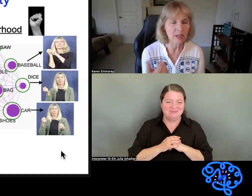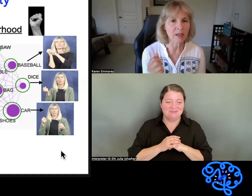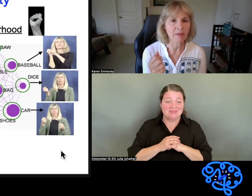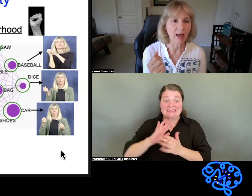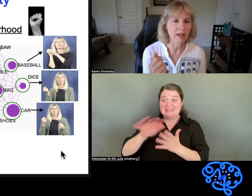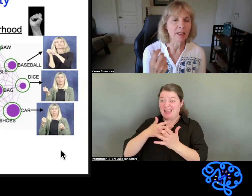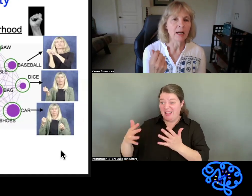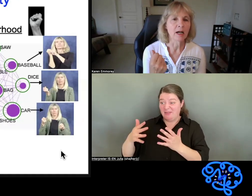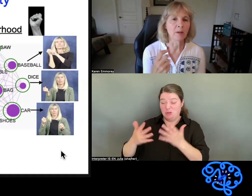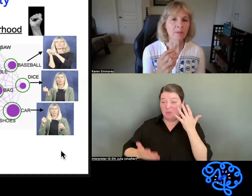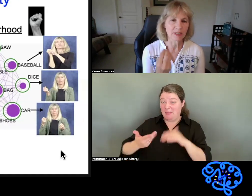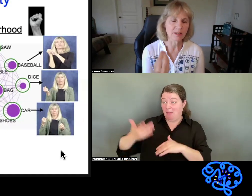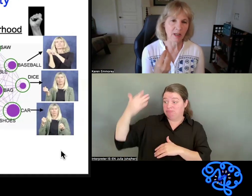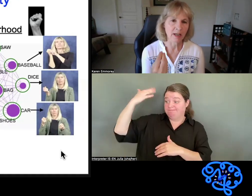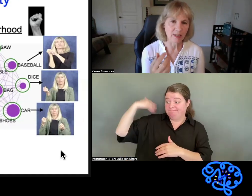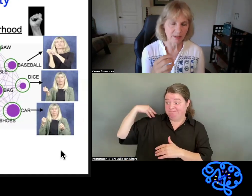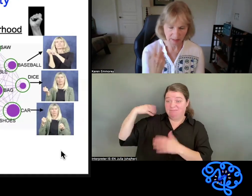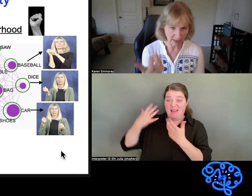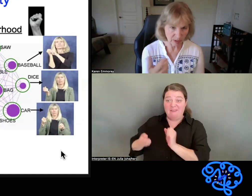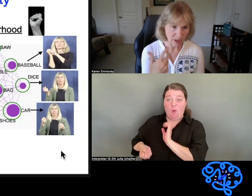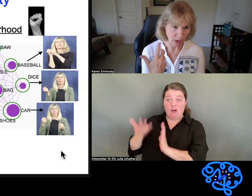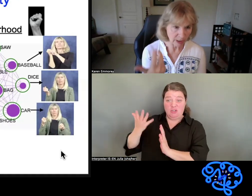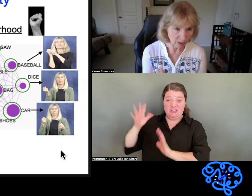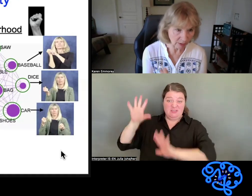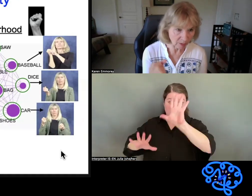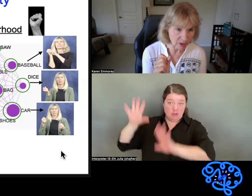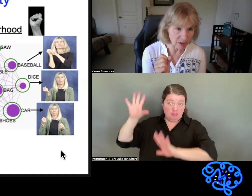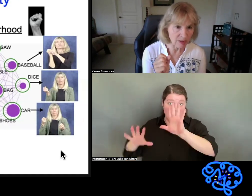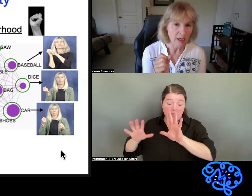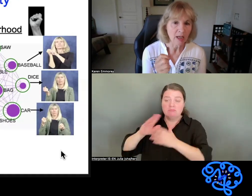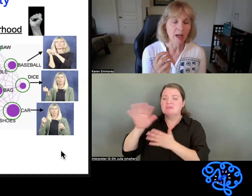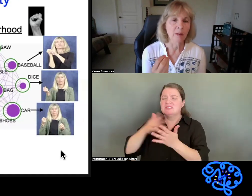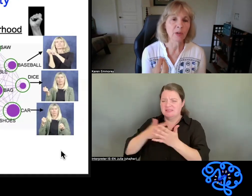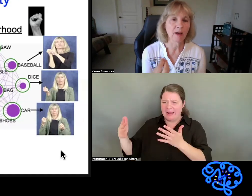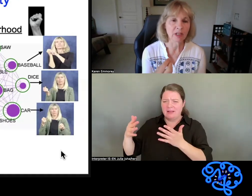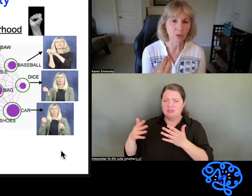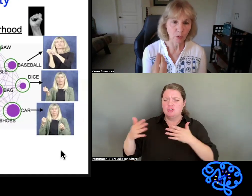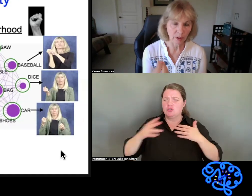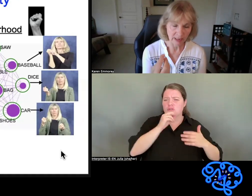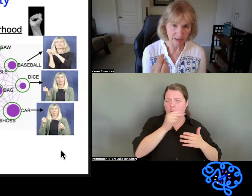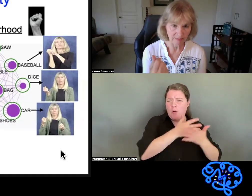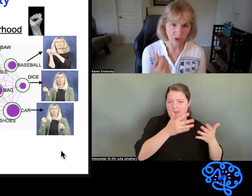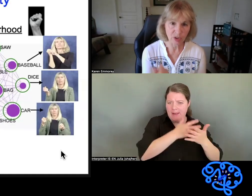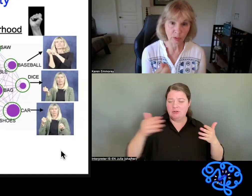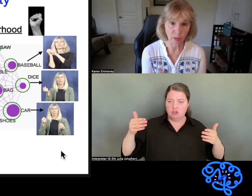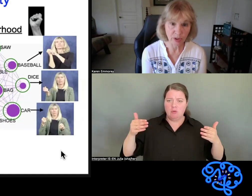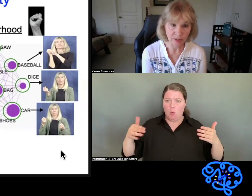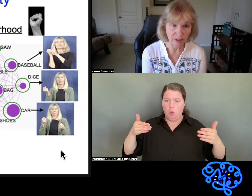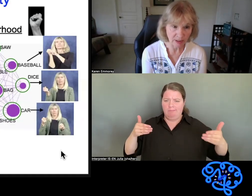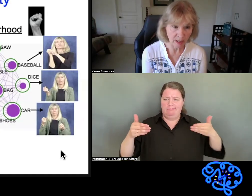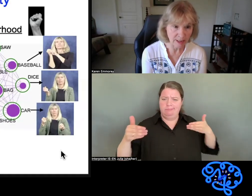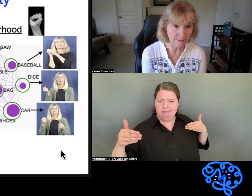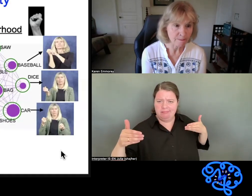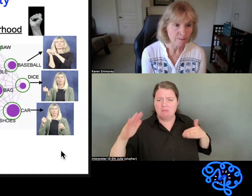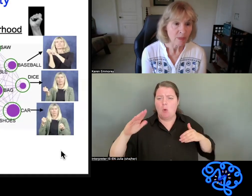may be that since sign languages tend to be younger languages, you have these gestural origins